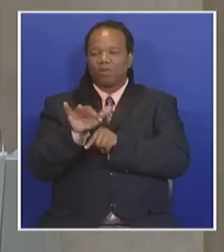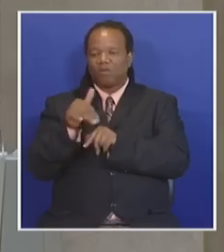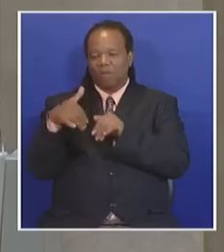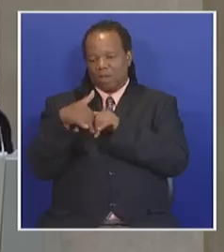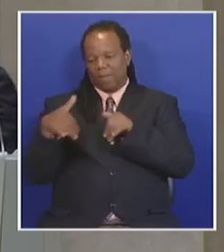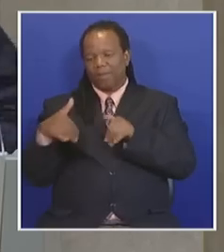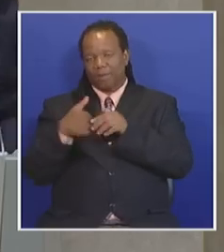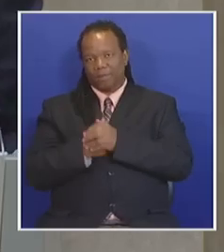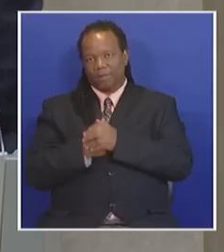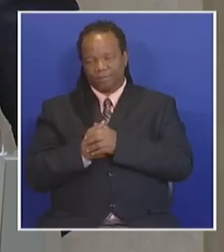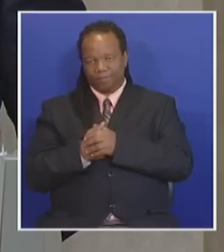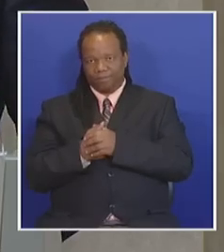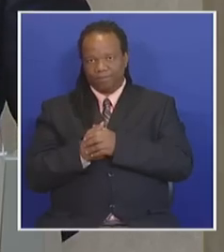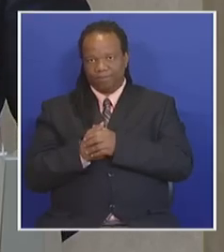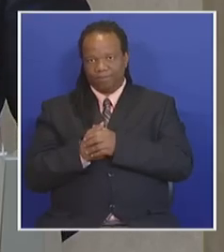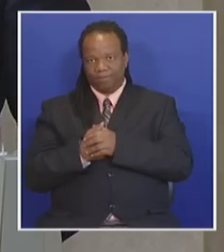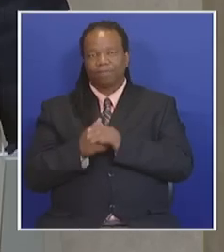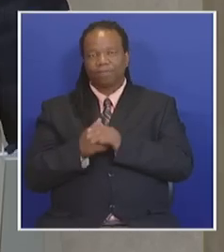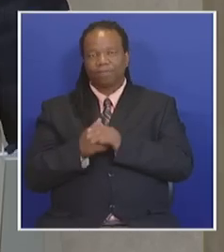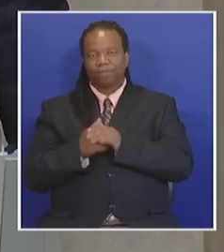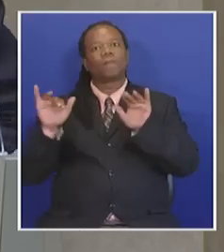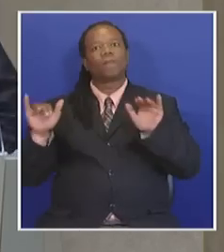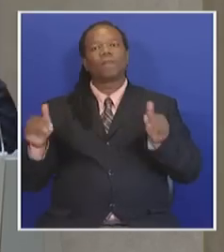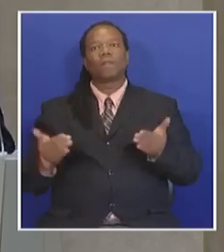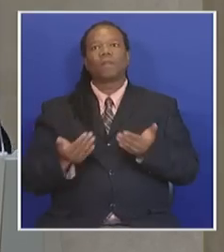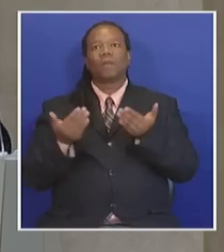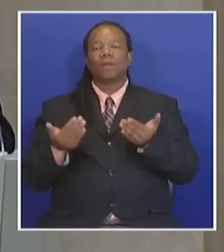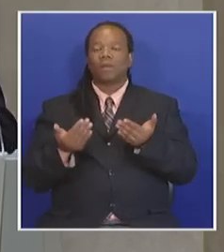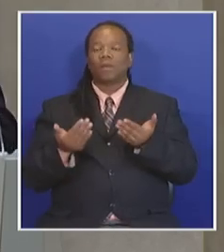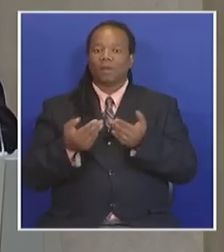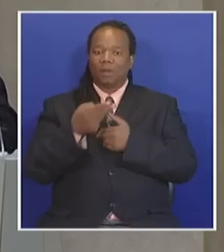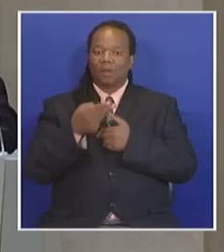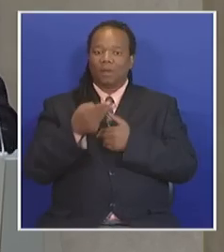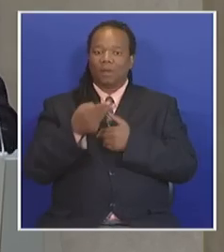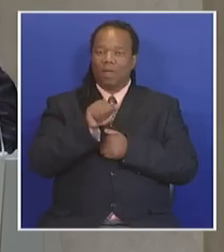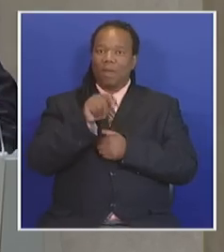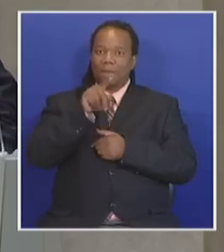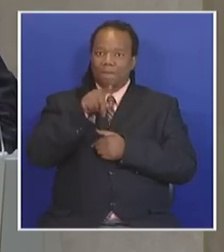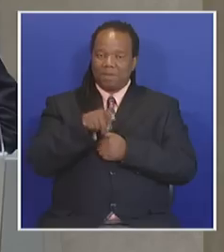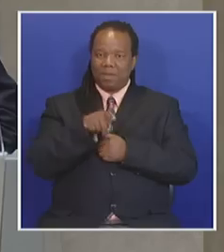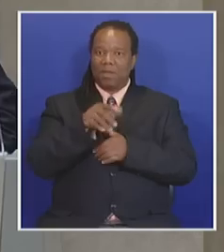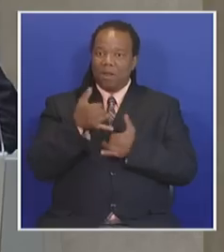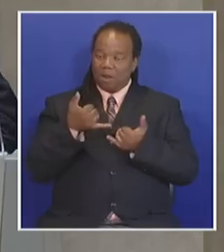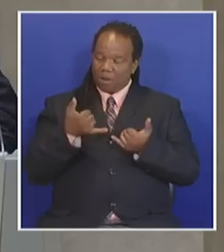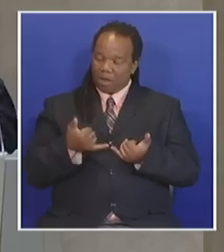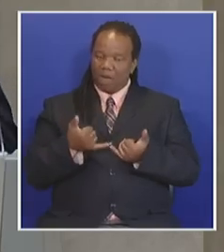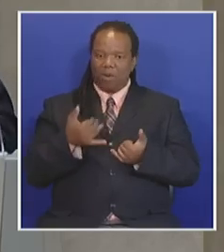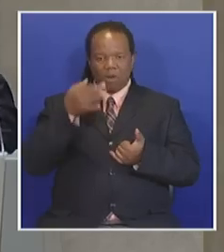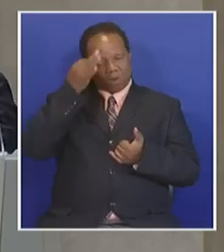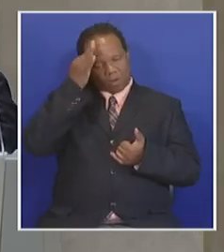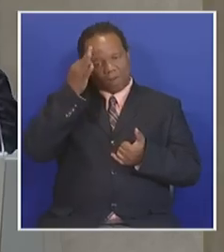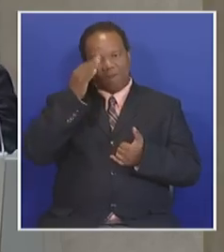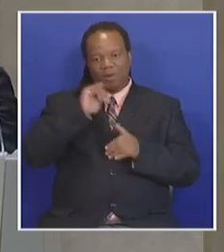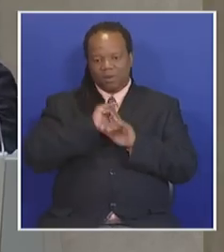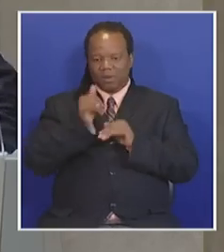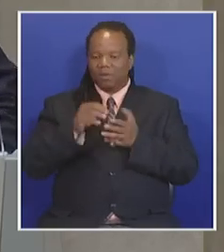to complement the NAP, our department is in the process of finalizing a draft bill, the purpose